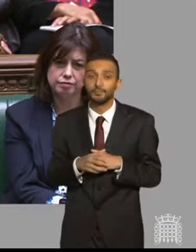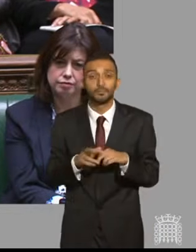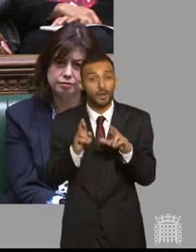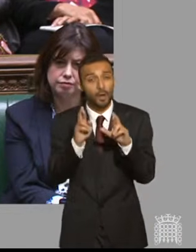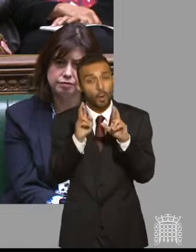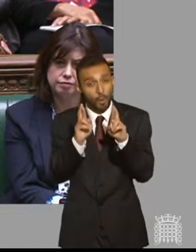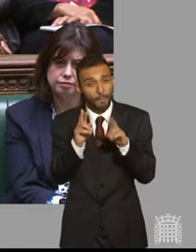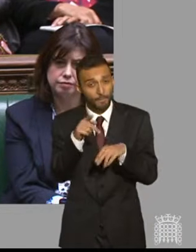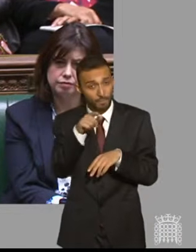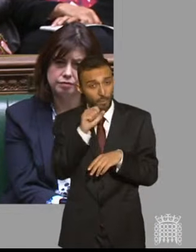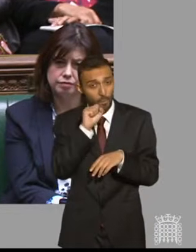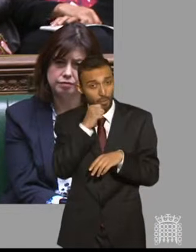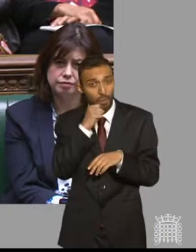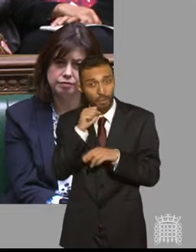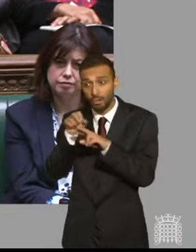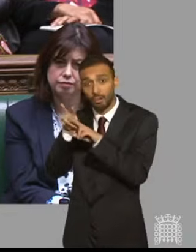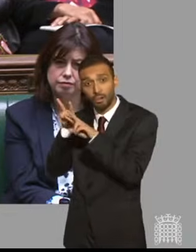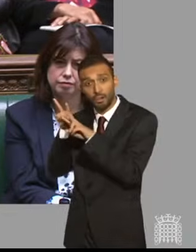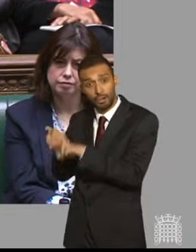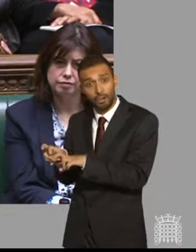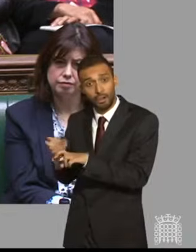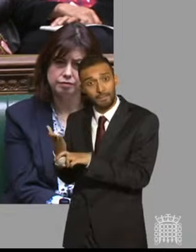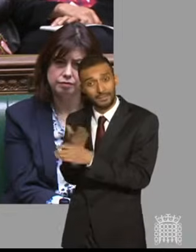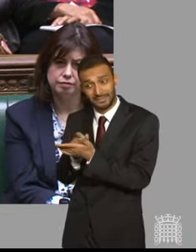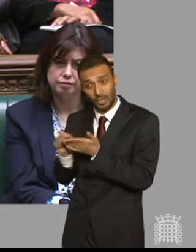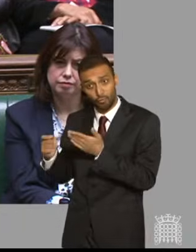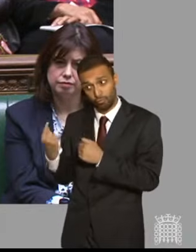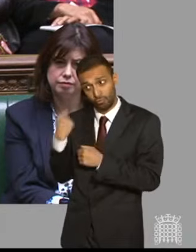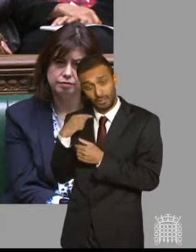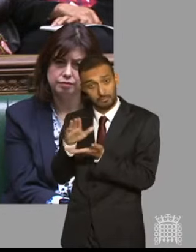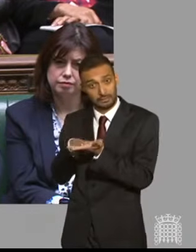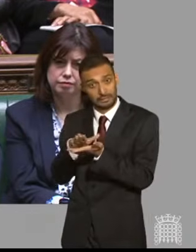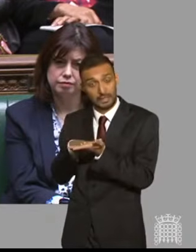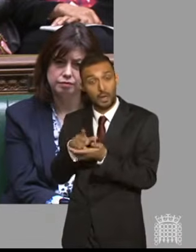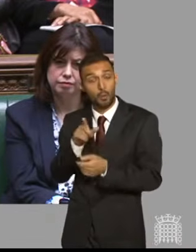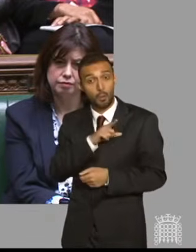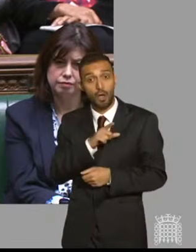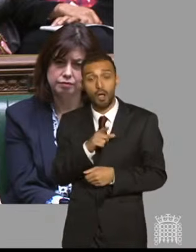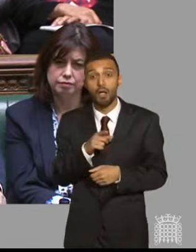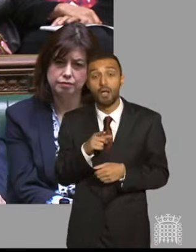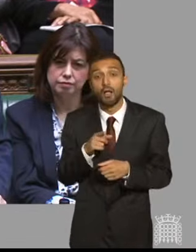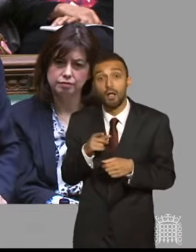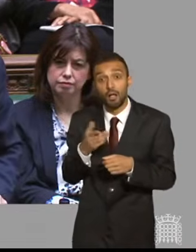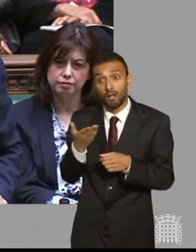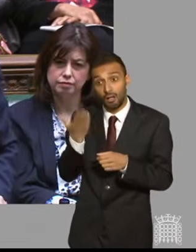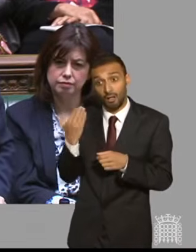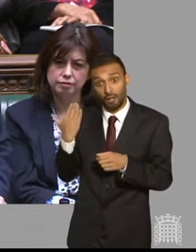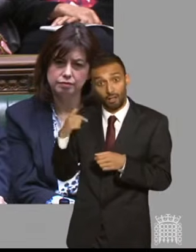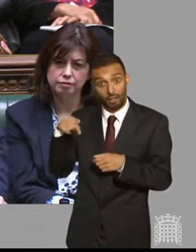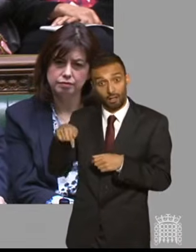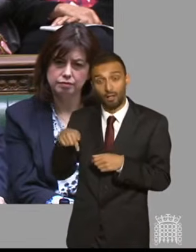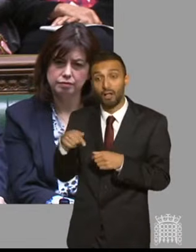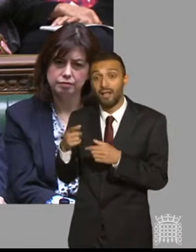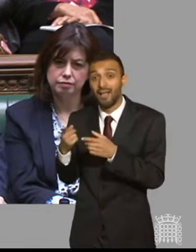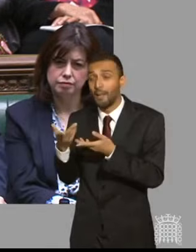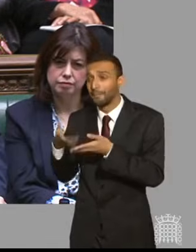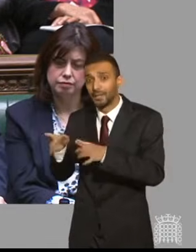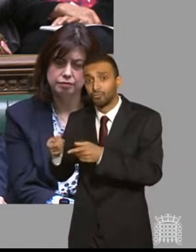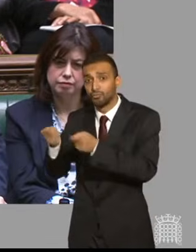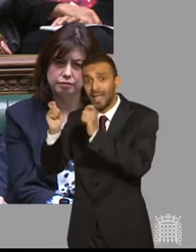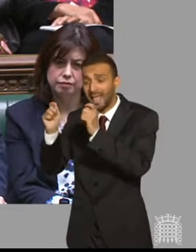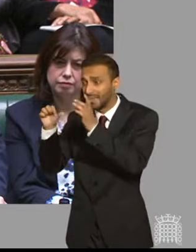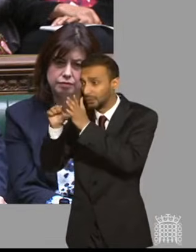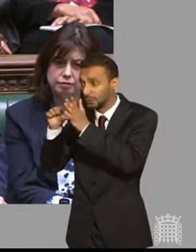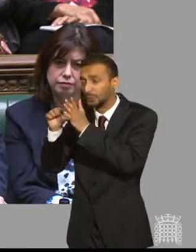where concerns have been raised, they've been pushed to one side. And this week we also learned that a